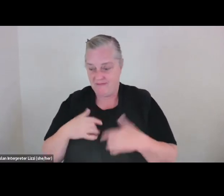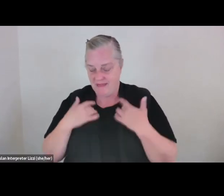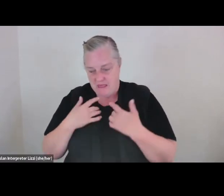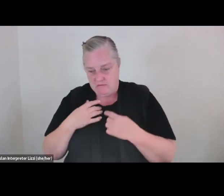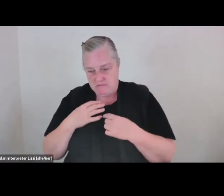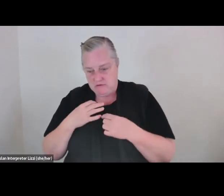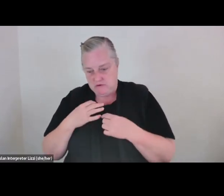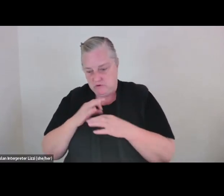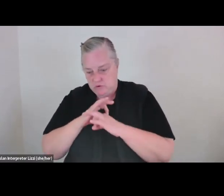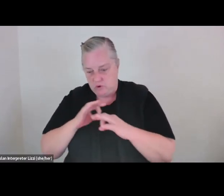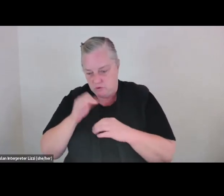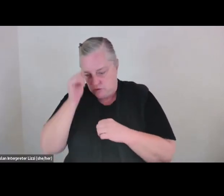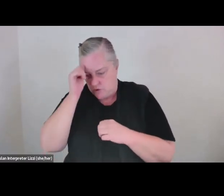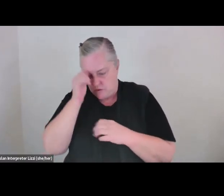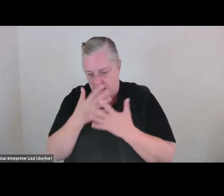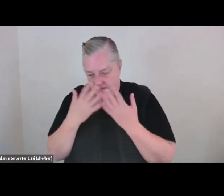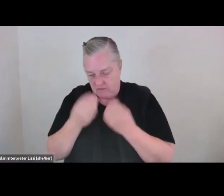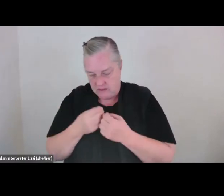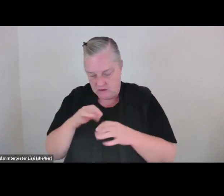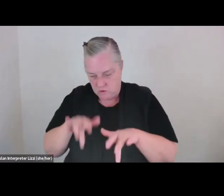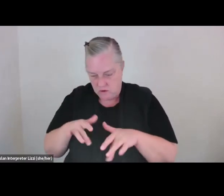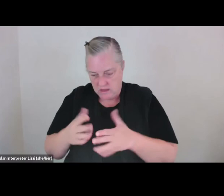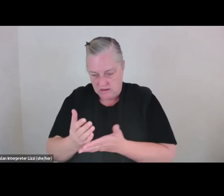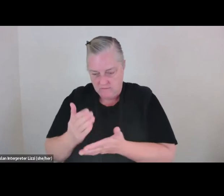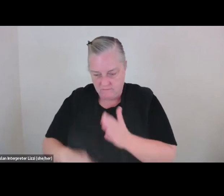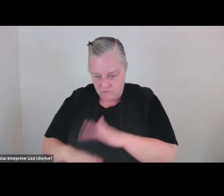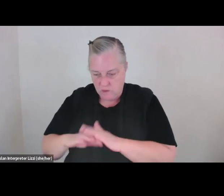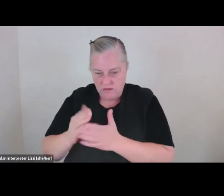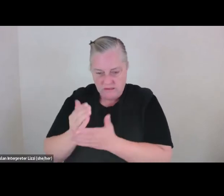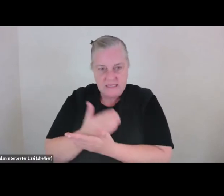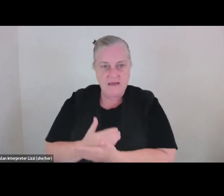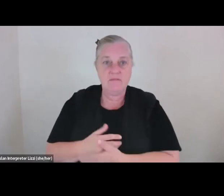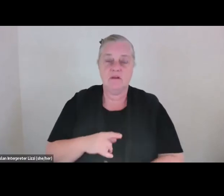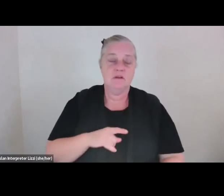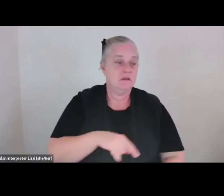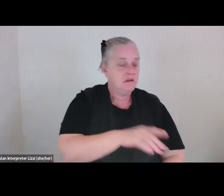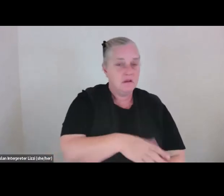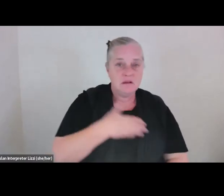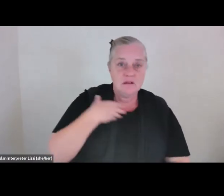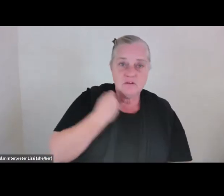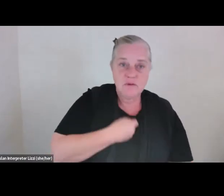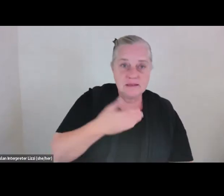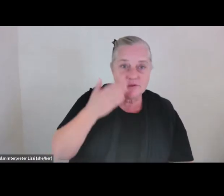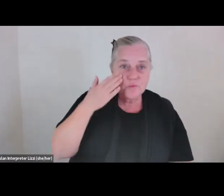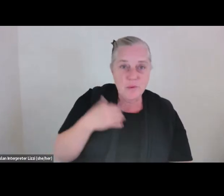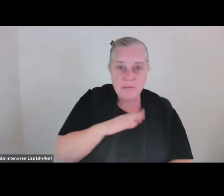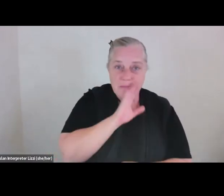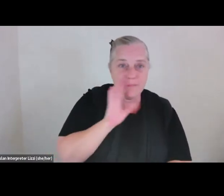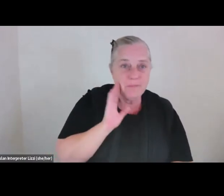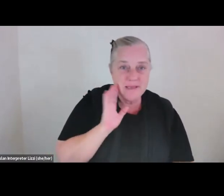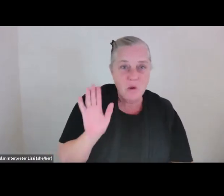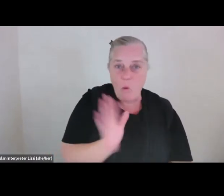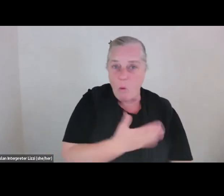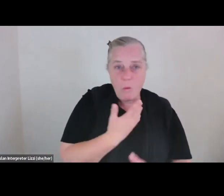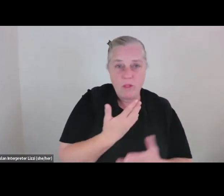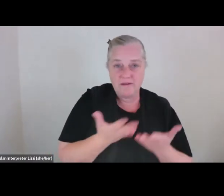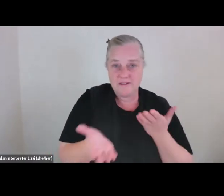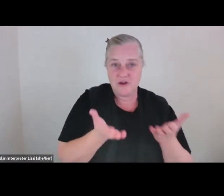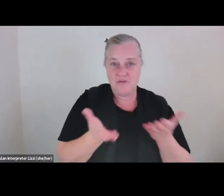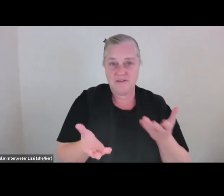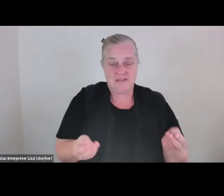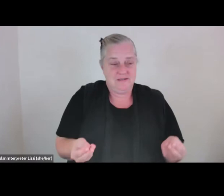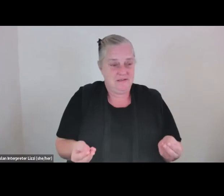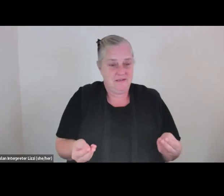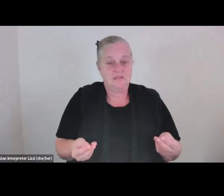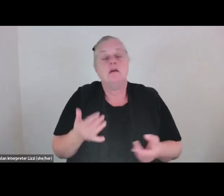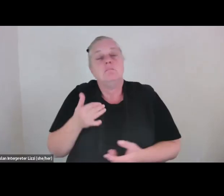in regards to their safety. And yeah, and so there might be risk, but also like, what is the greater